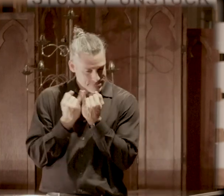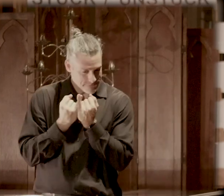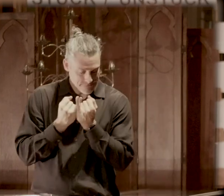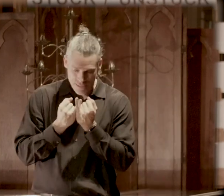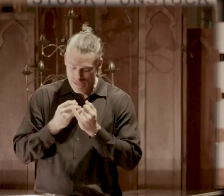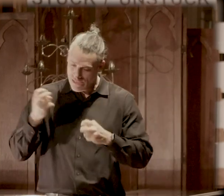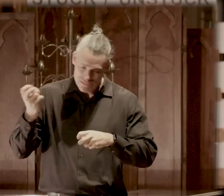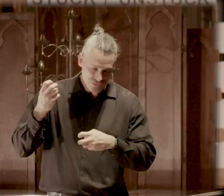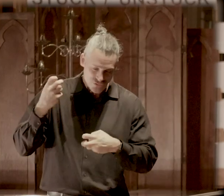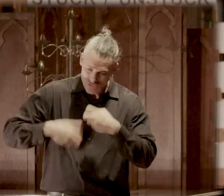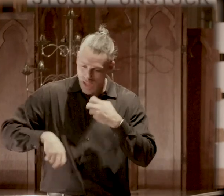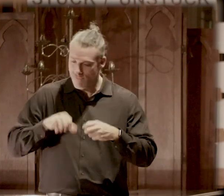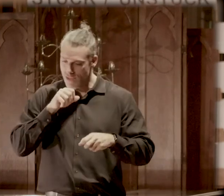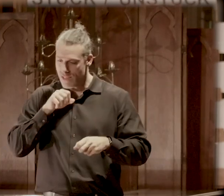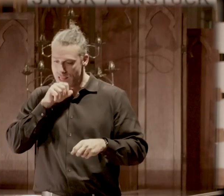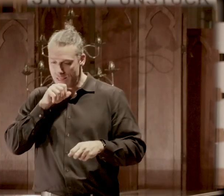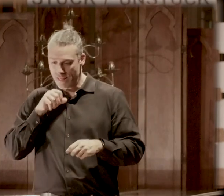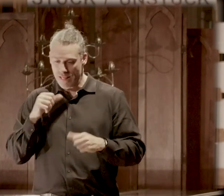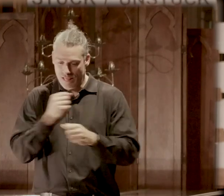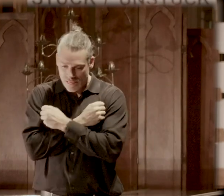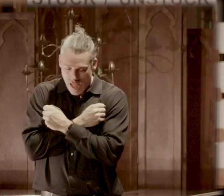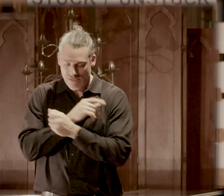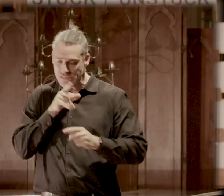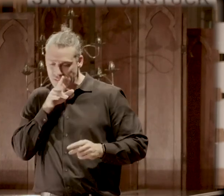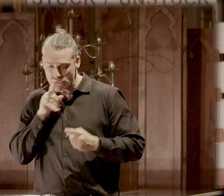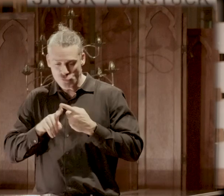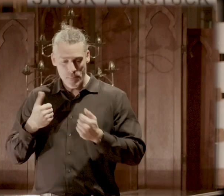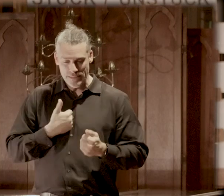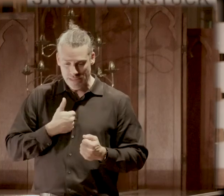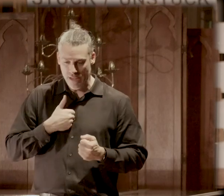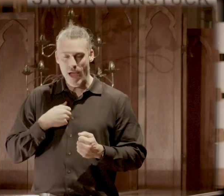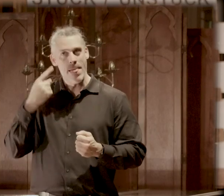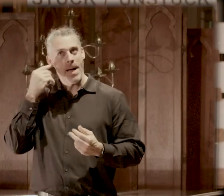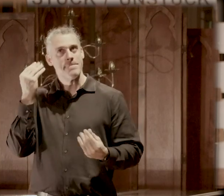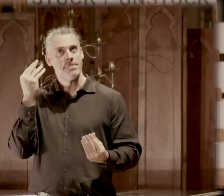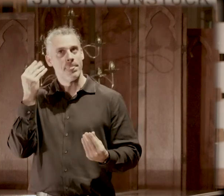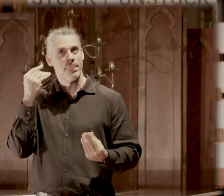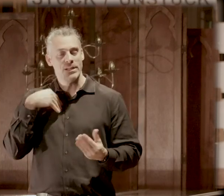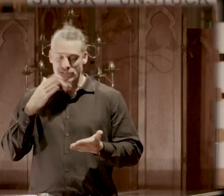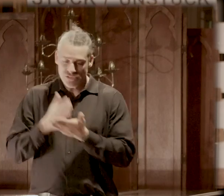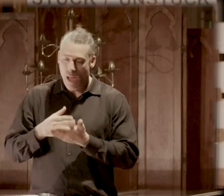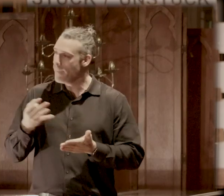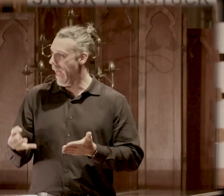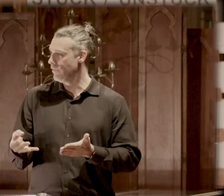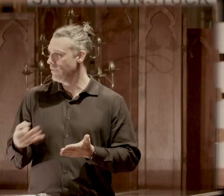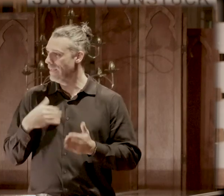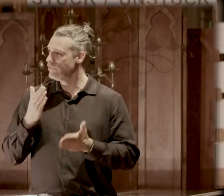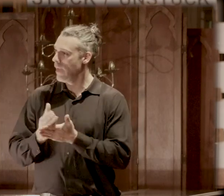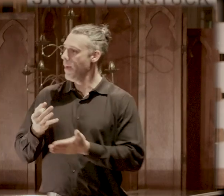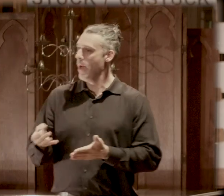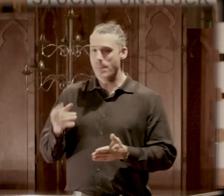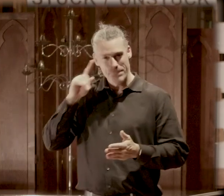talk and also like a pep talk. It's like a combination, like whatever you need at the time. So I was like, stop being such an